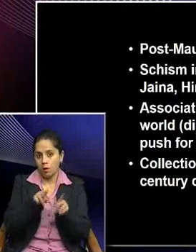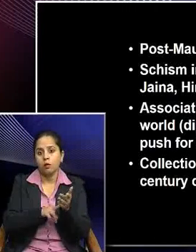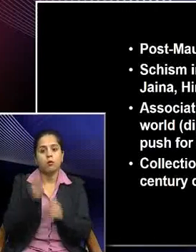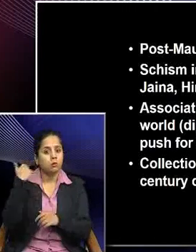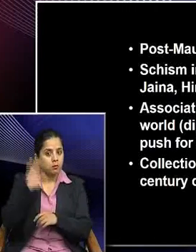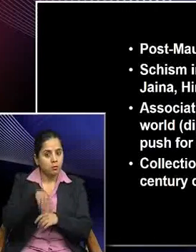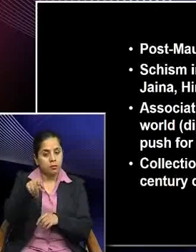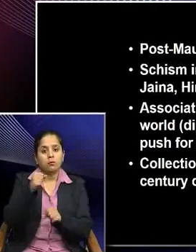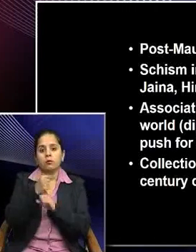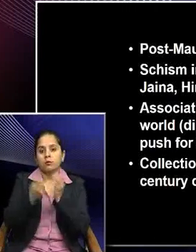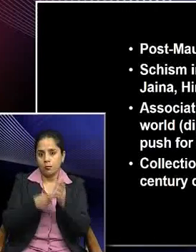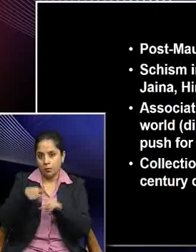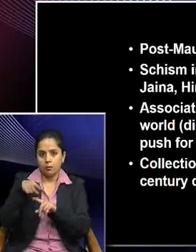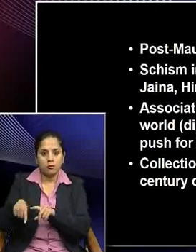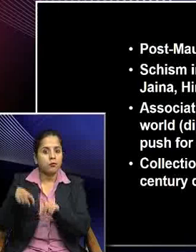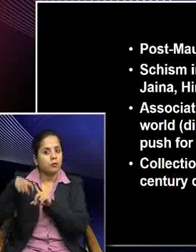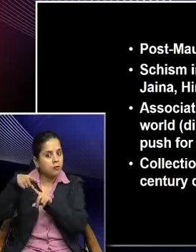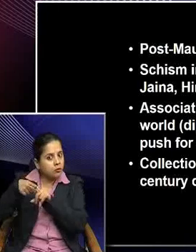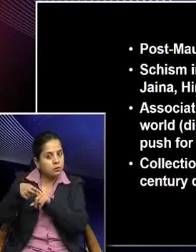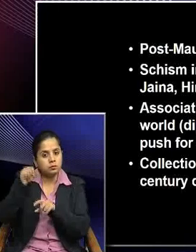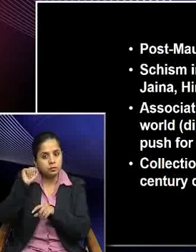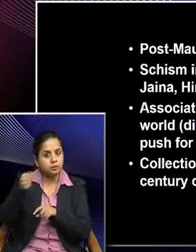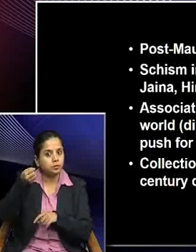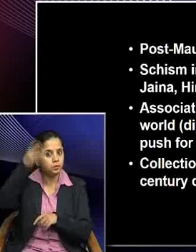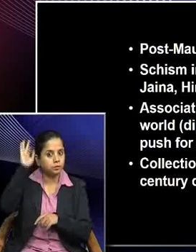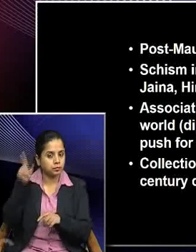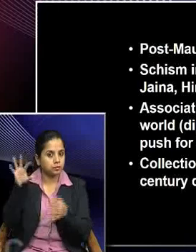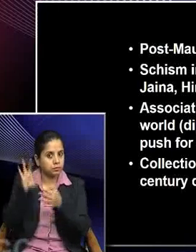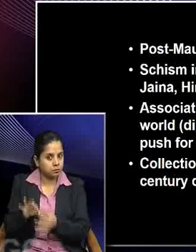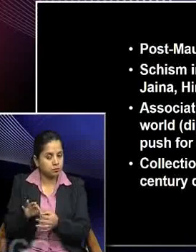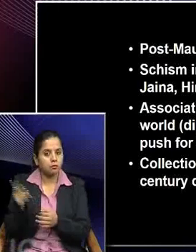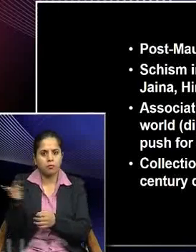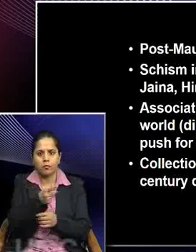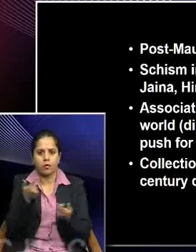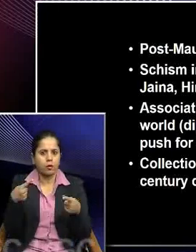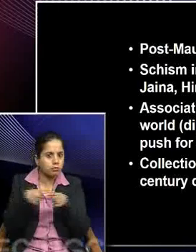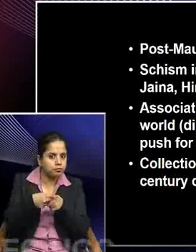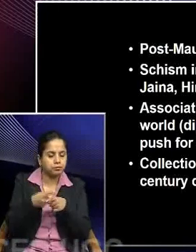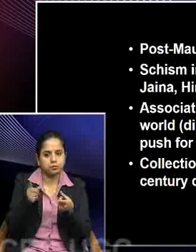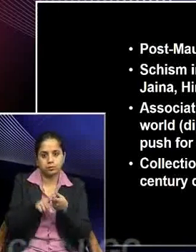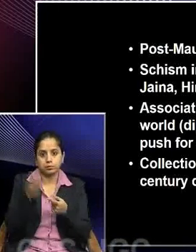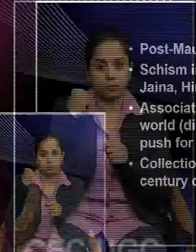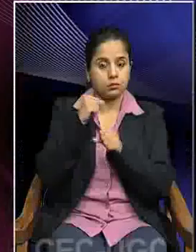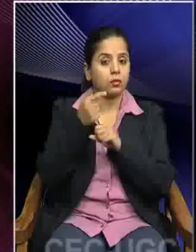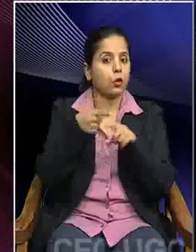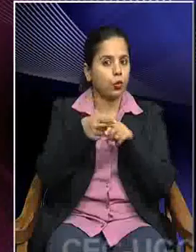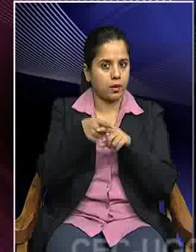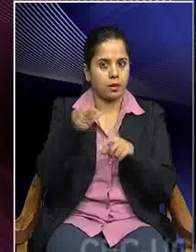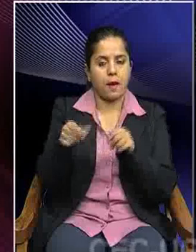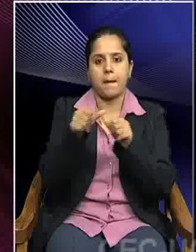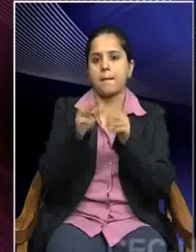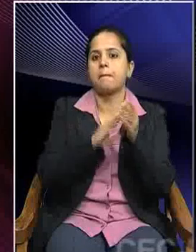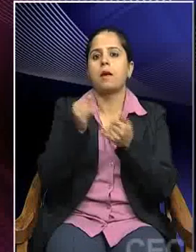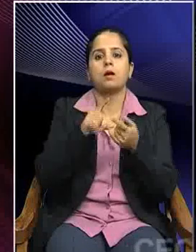the Greco-Roman world. We have reference to the Greek ambassadors sitting